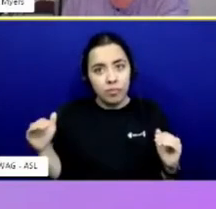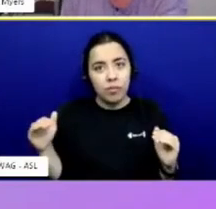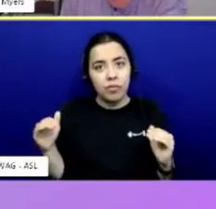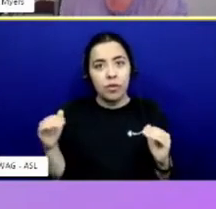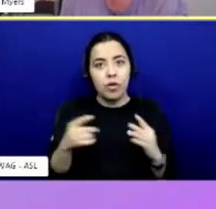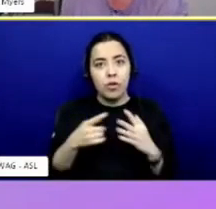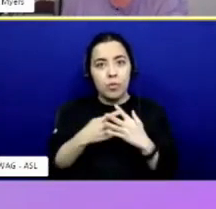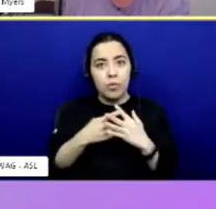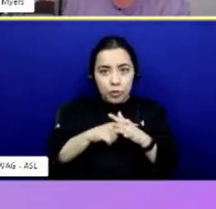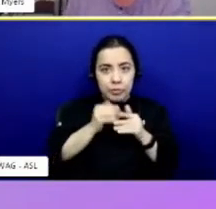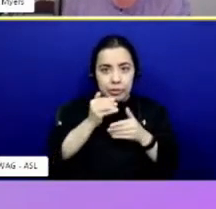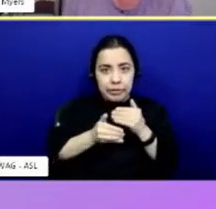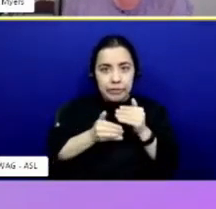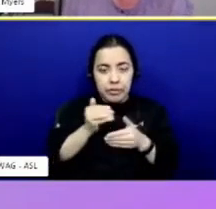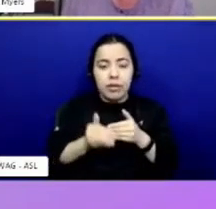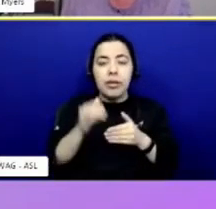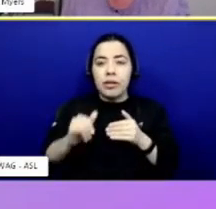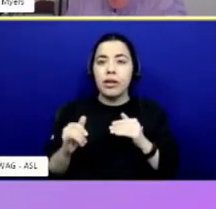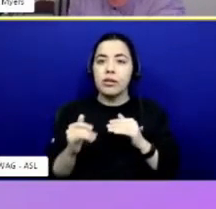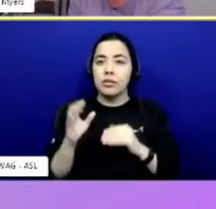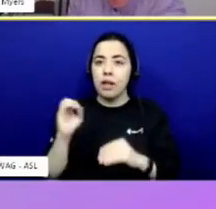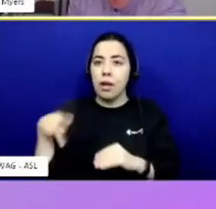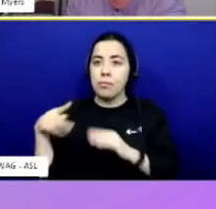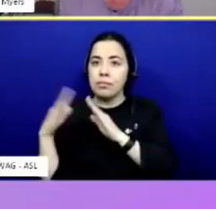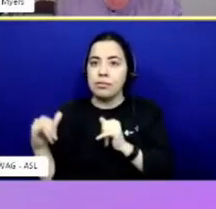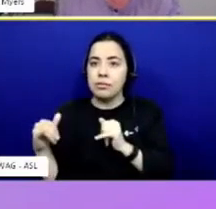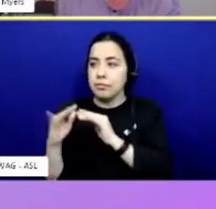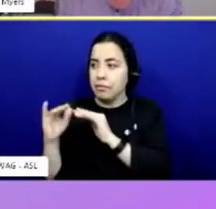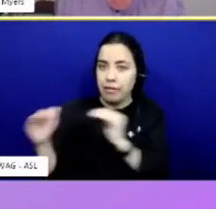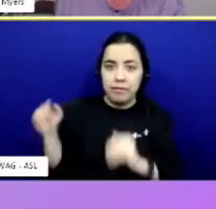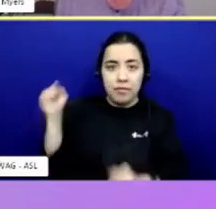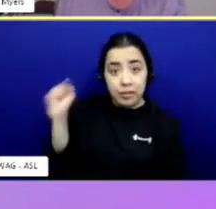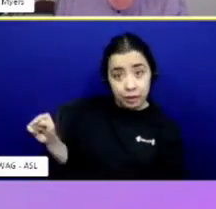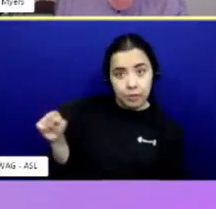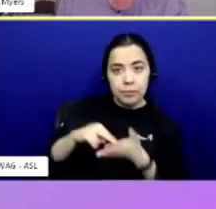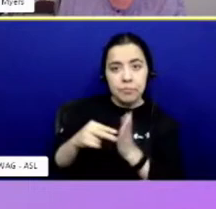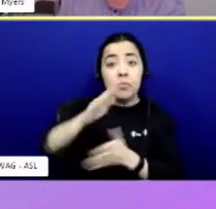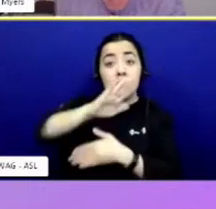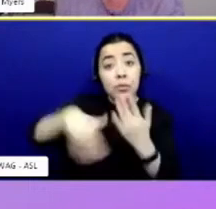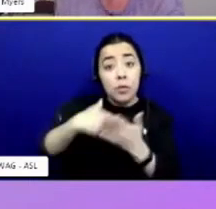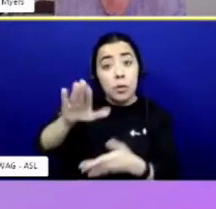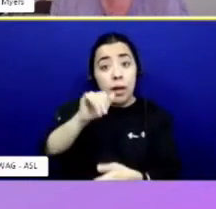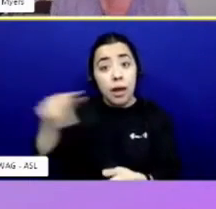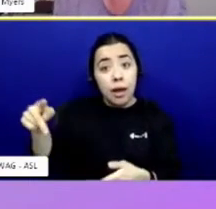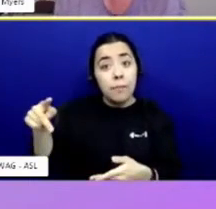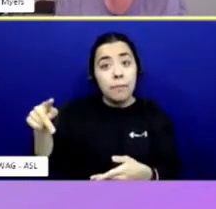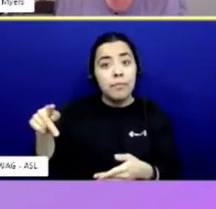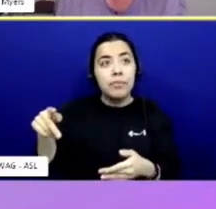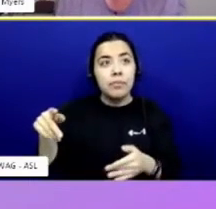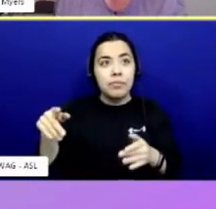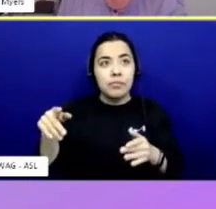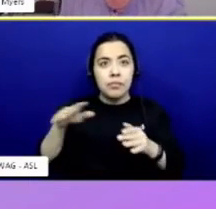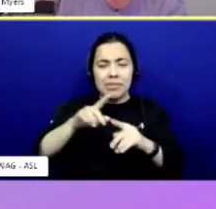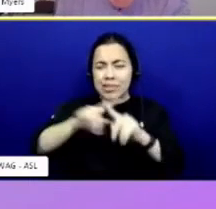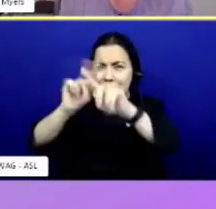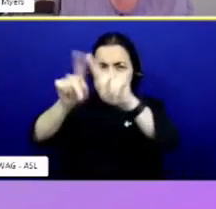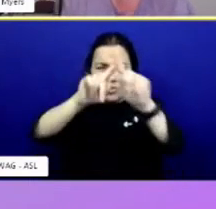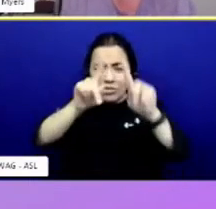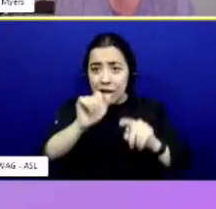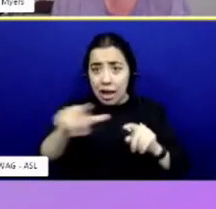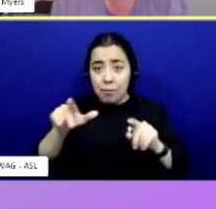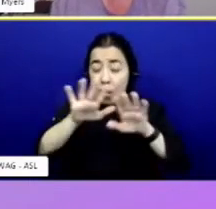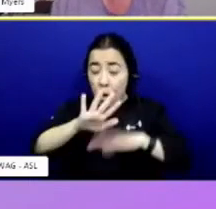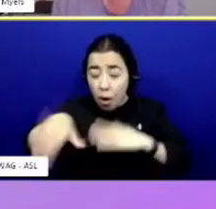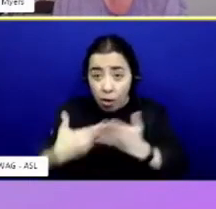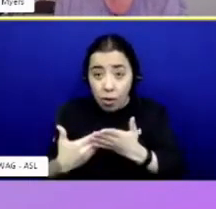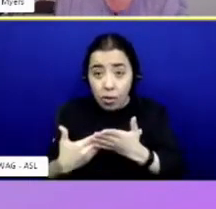defined at the operating system level. And that means that every application is speaking the same language. Every application